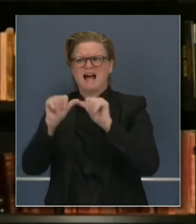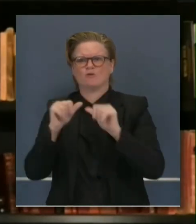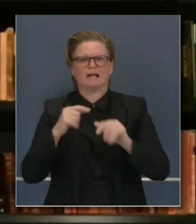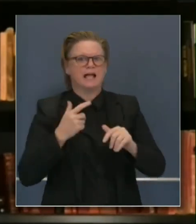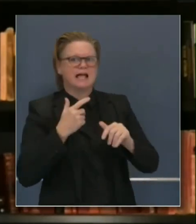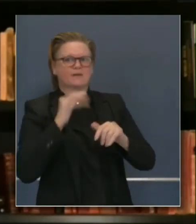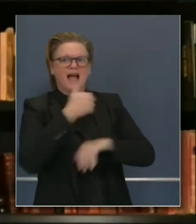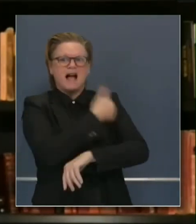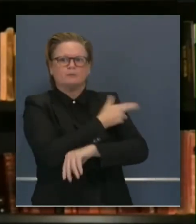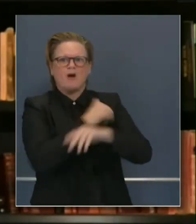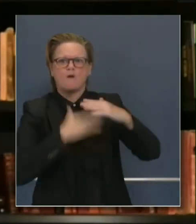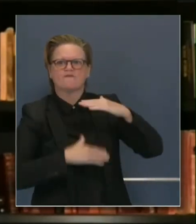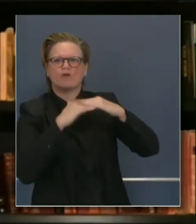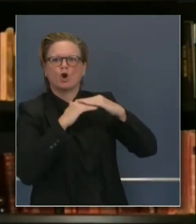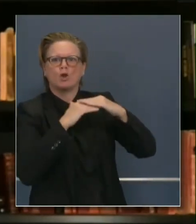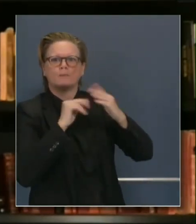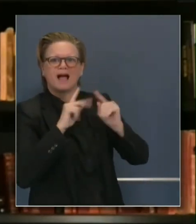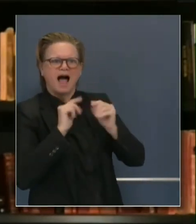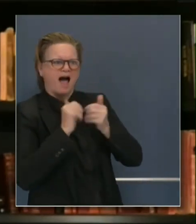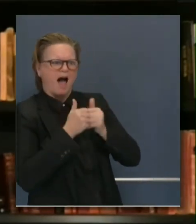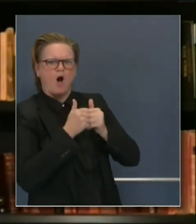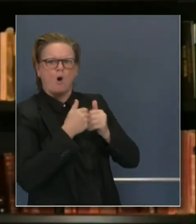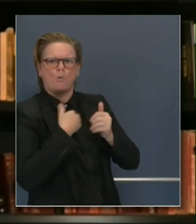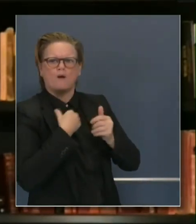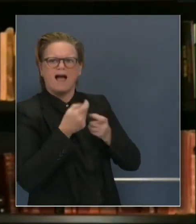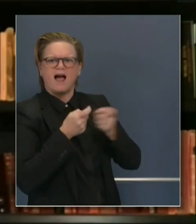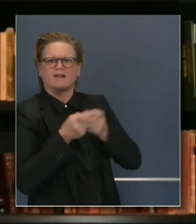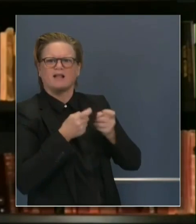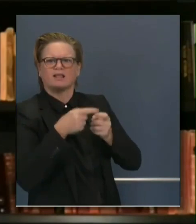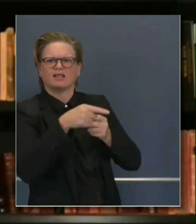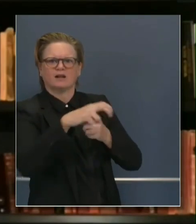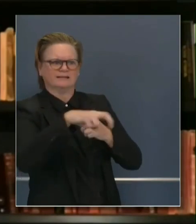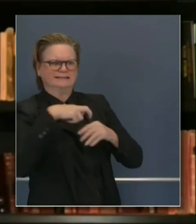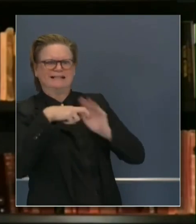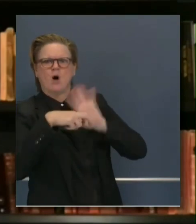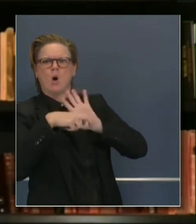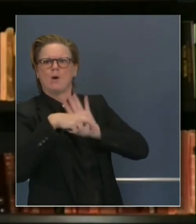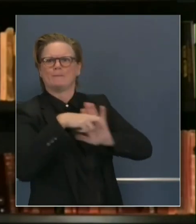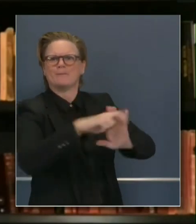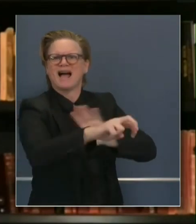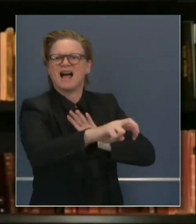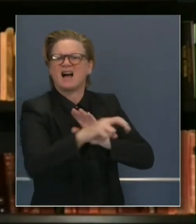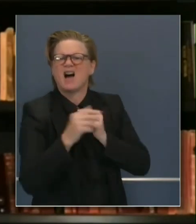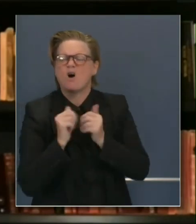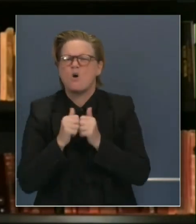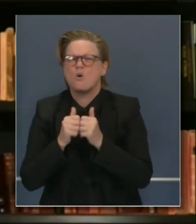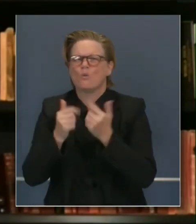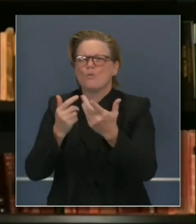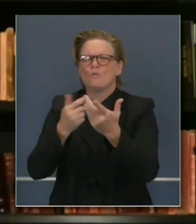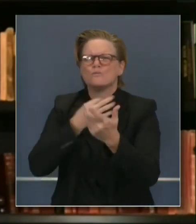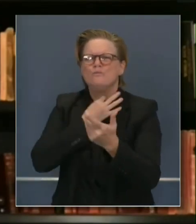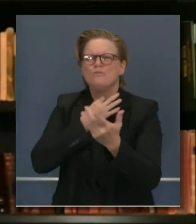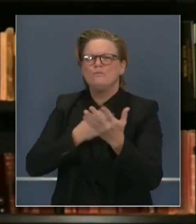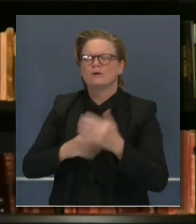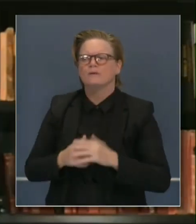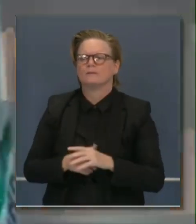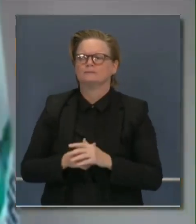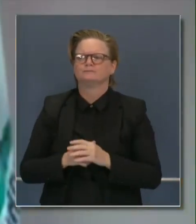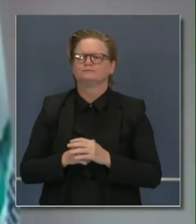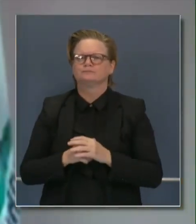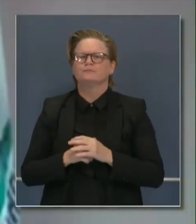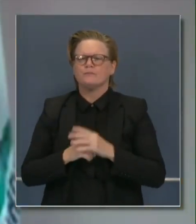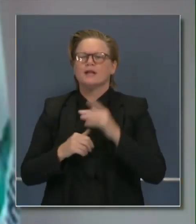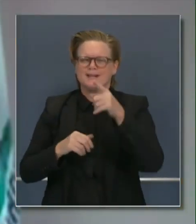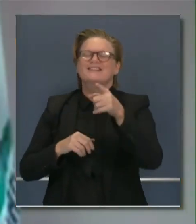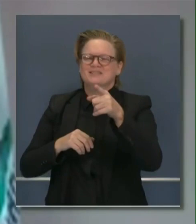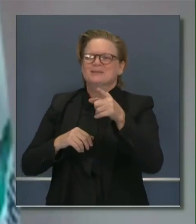that? Love it. Great question. Doctor, this was a perfect one. This is, as they say, a fastball down the middle for Dr. Galley. Yeah,